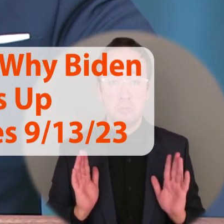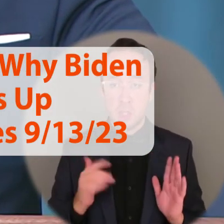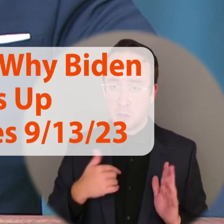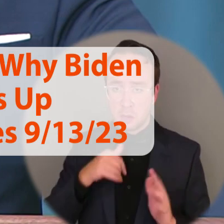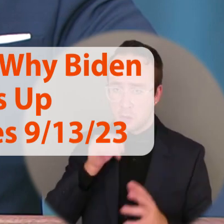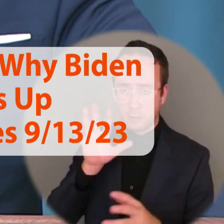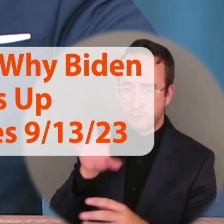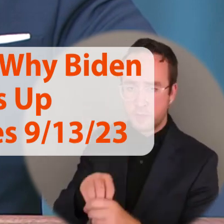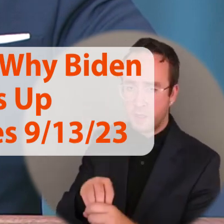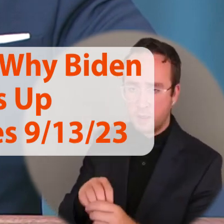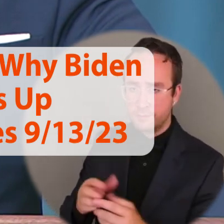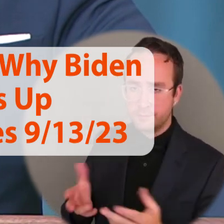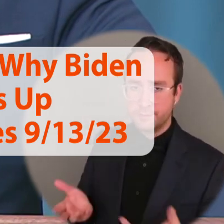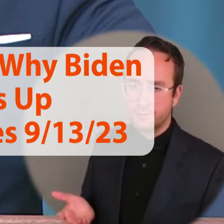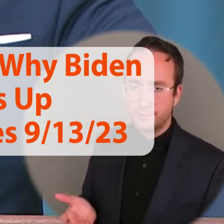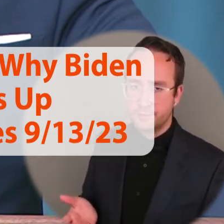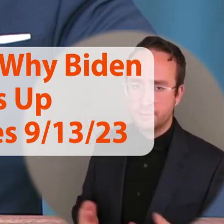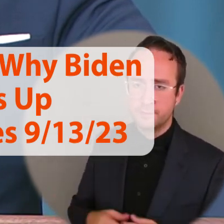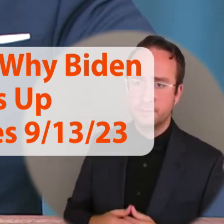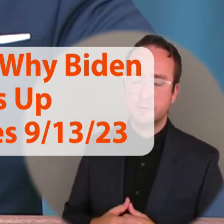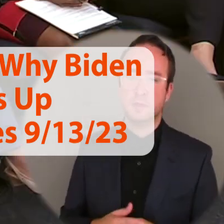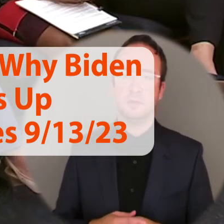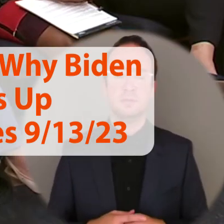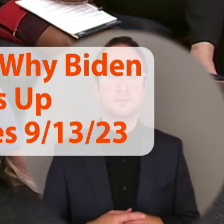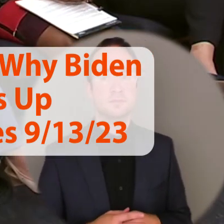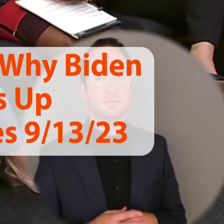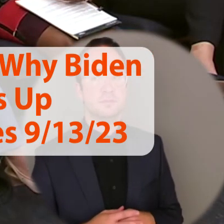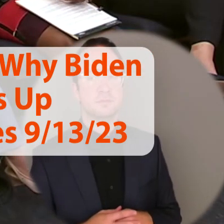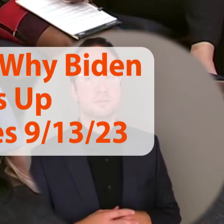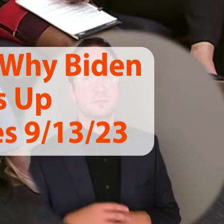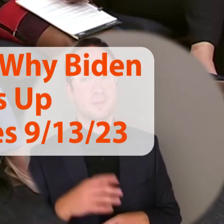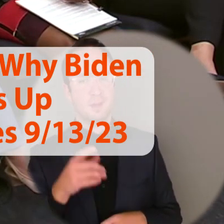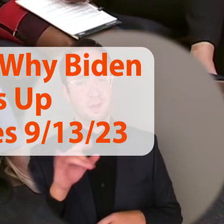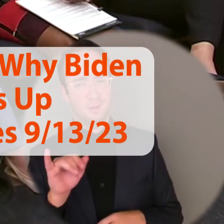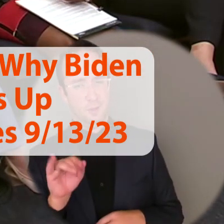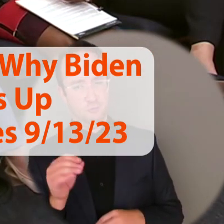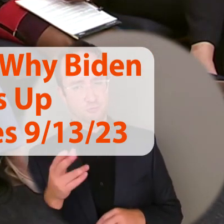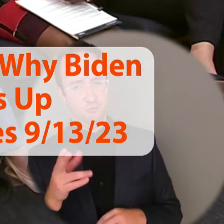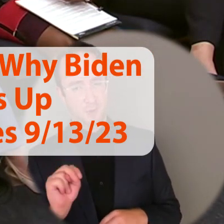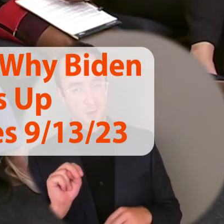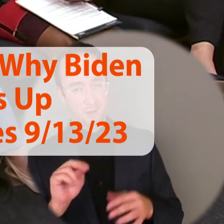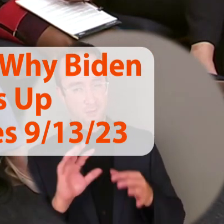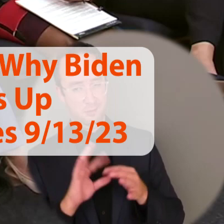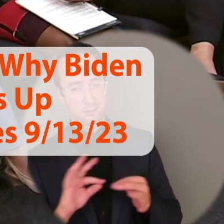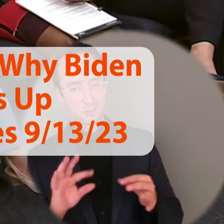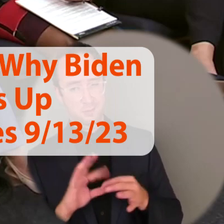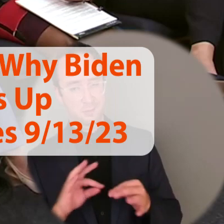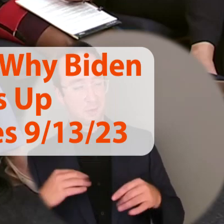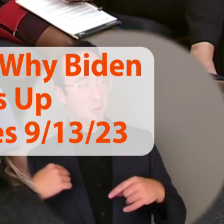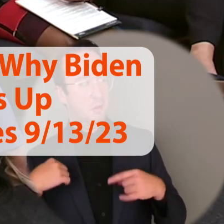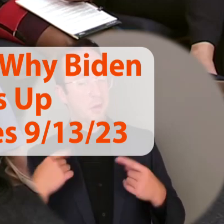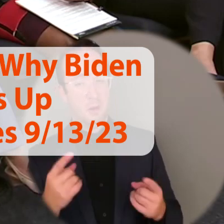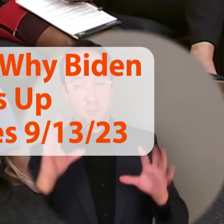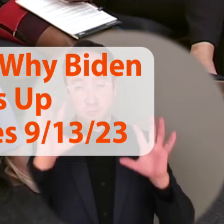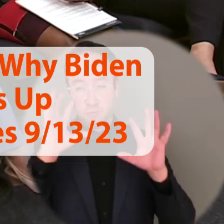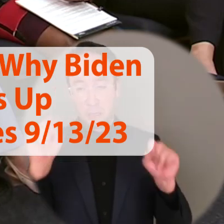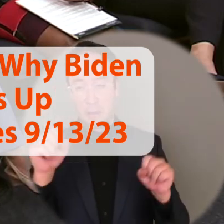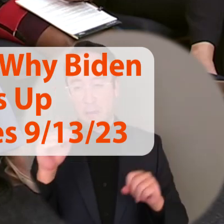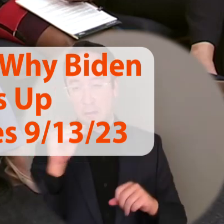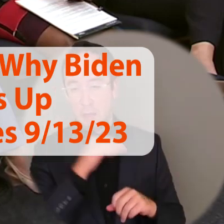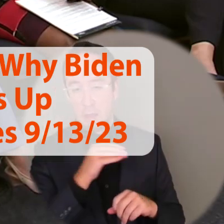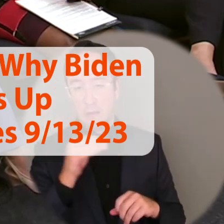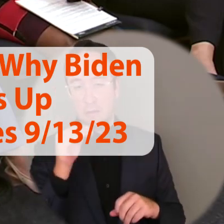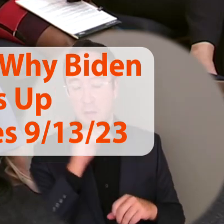John, in the past couple of weeks, the president has lied about being at ground zero the day after the September 11th attacks, falsely claimed he